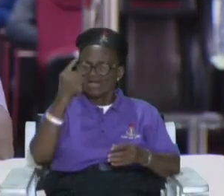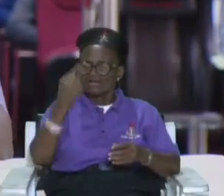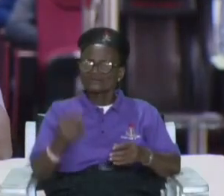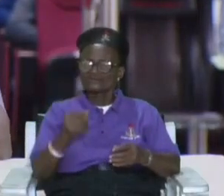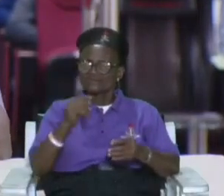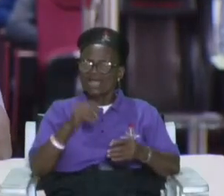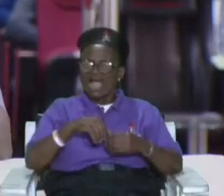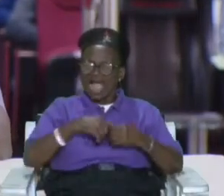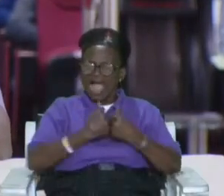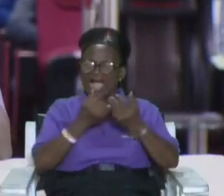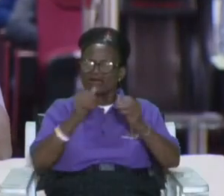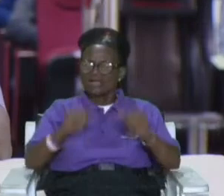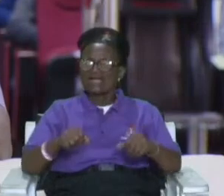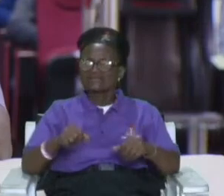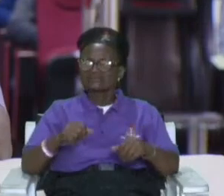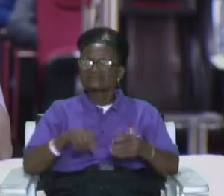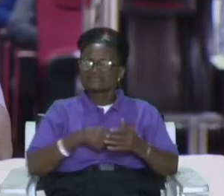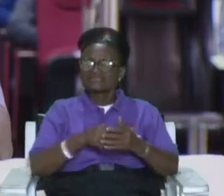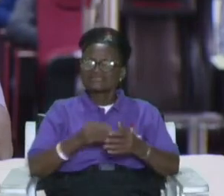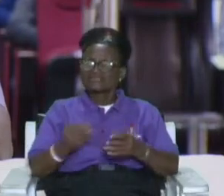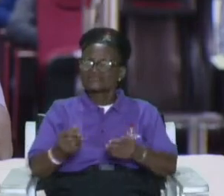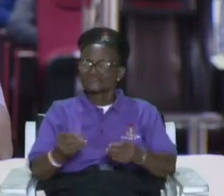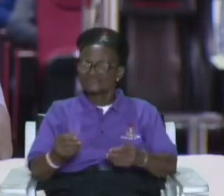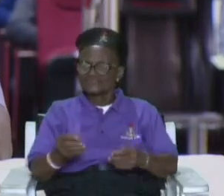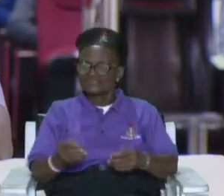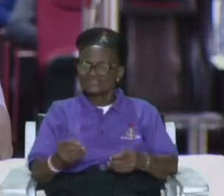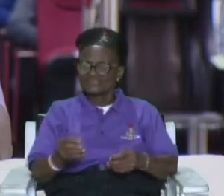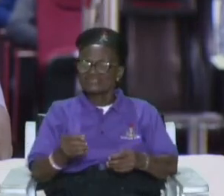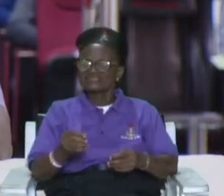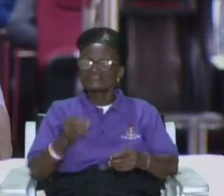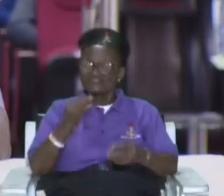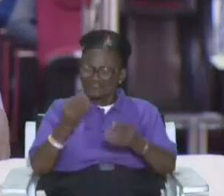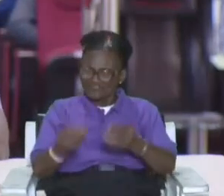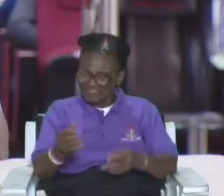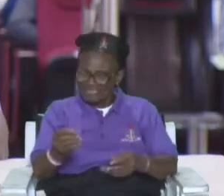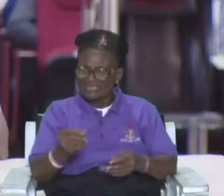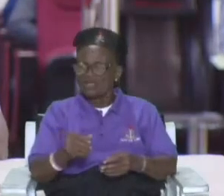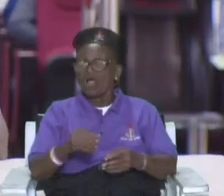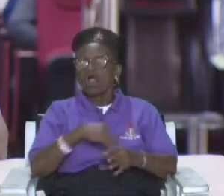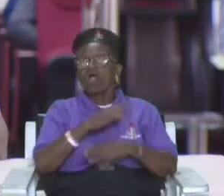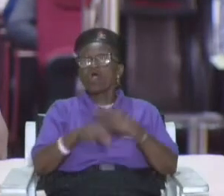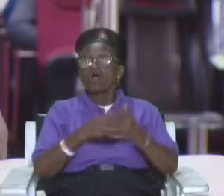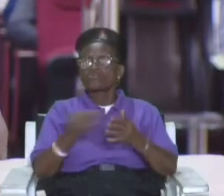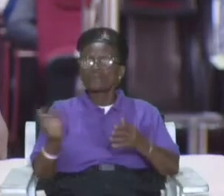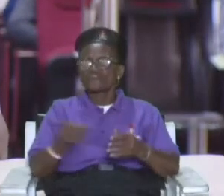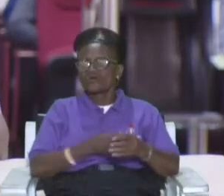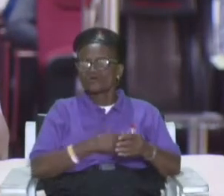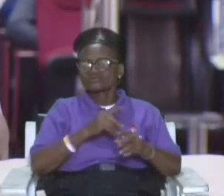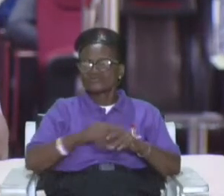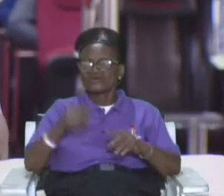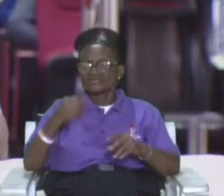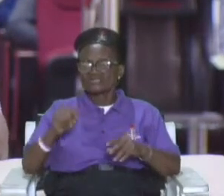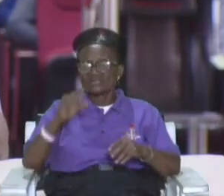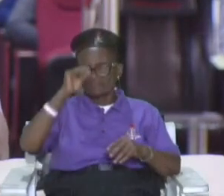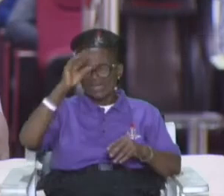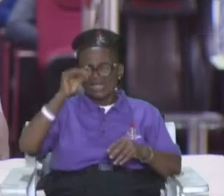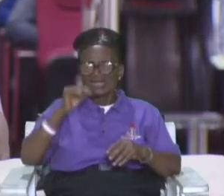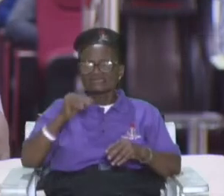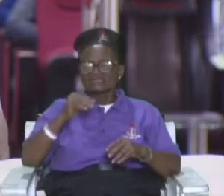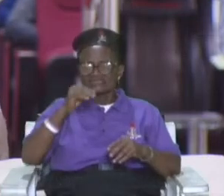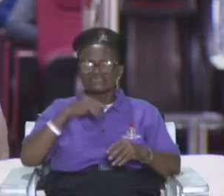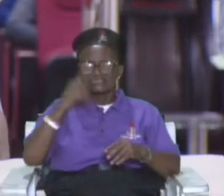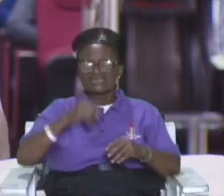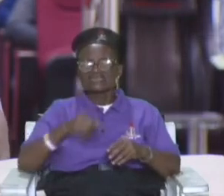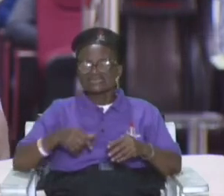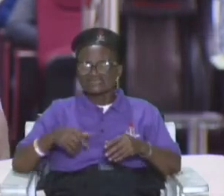But the man with the mantle said, just do what I have said, and the people will eat, and